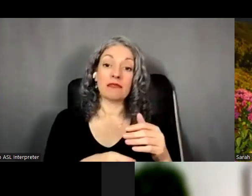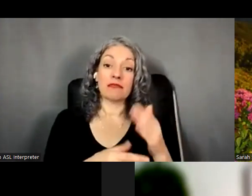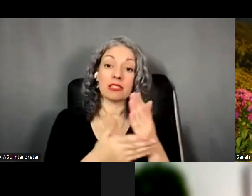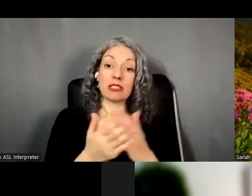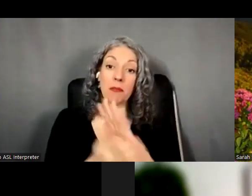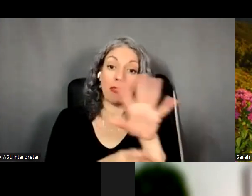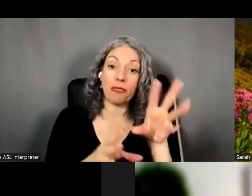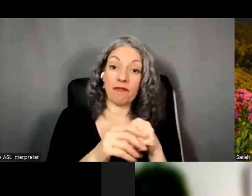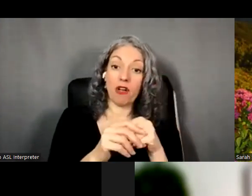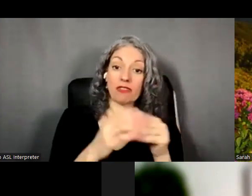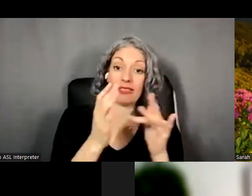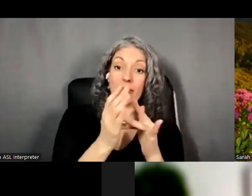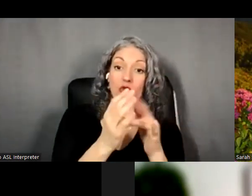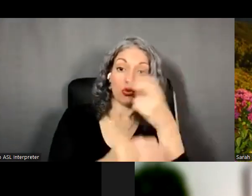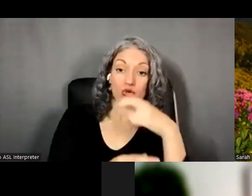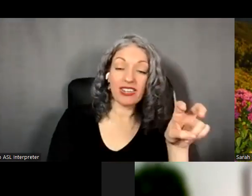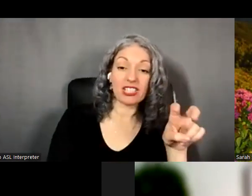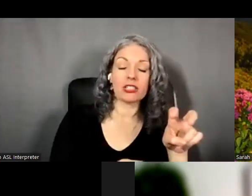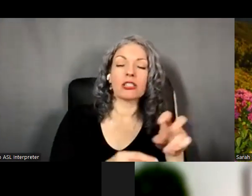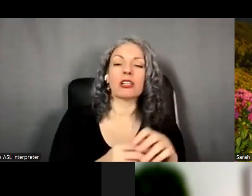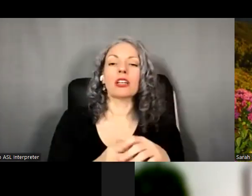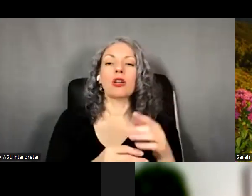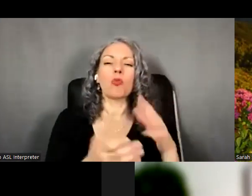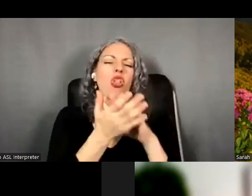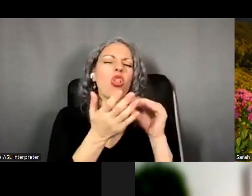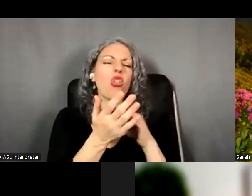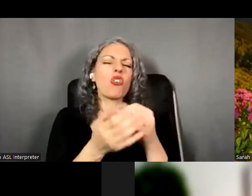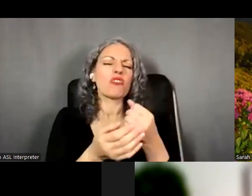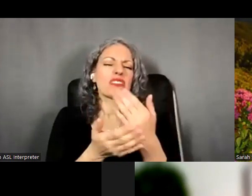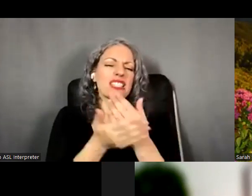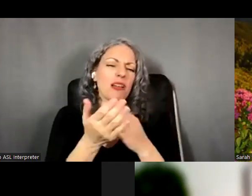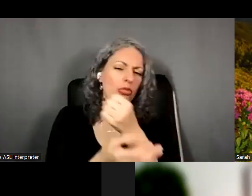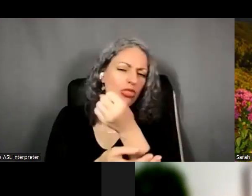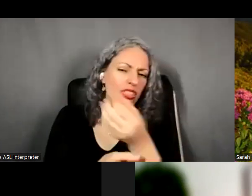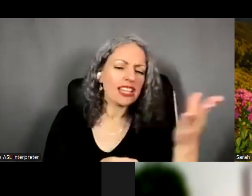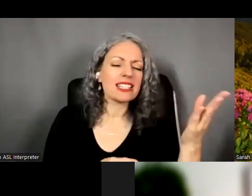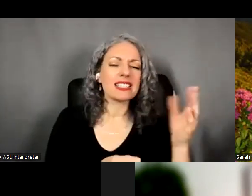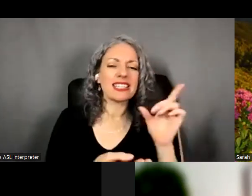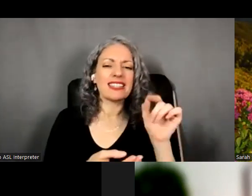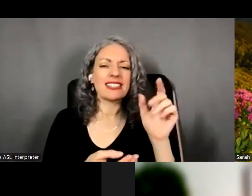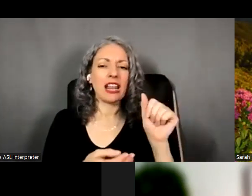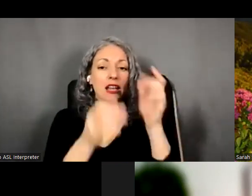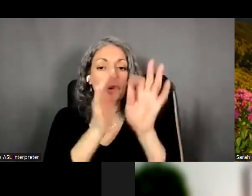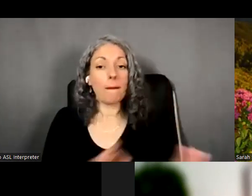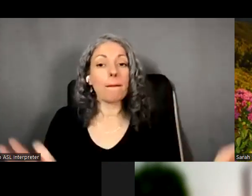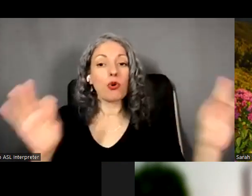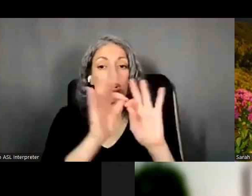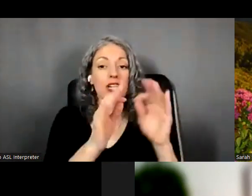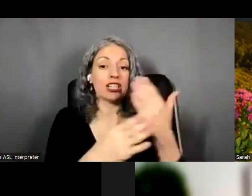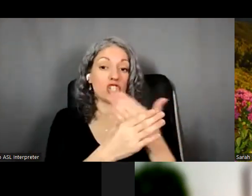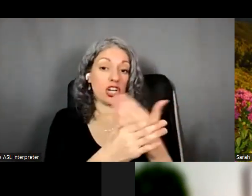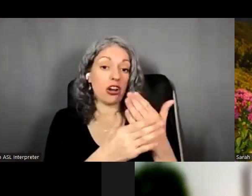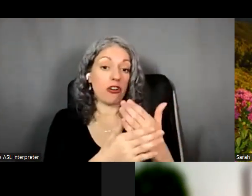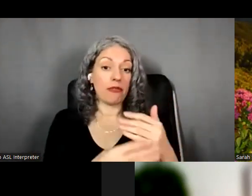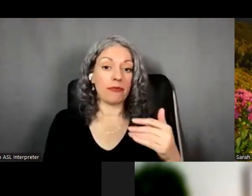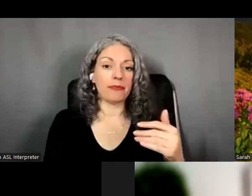it, we're transitioning from implementation to operation. We've learned a few things. The data sharing and coordination is critical. As other people alluded to, the